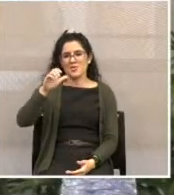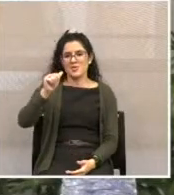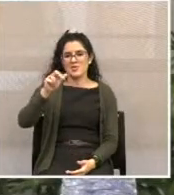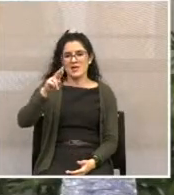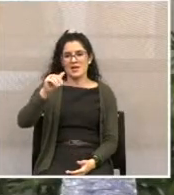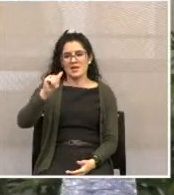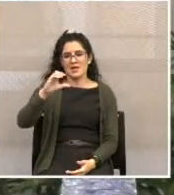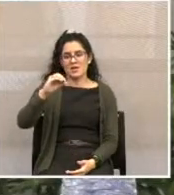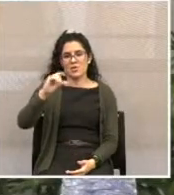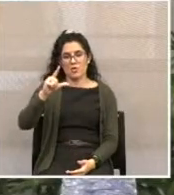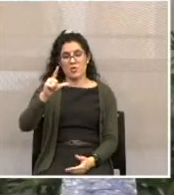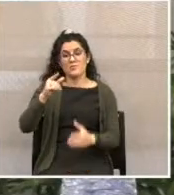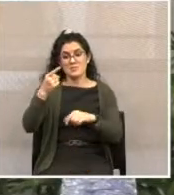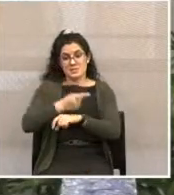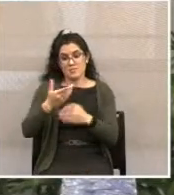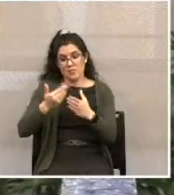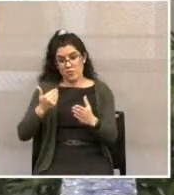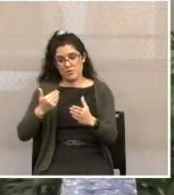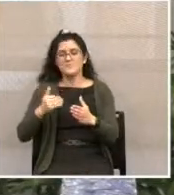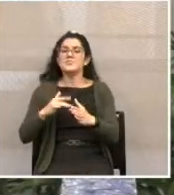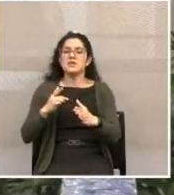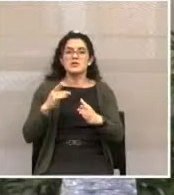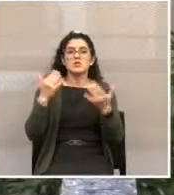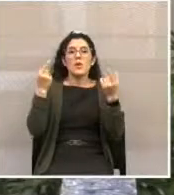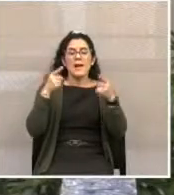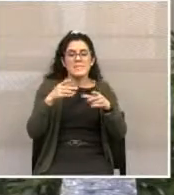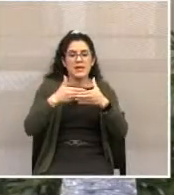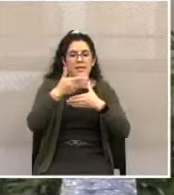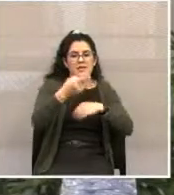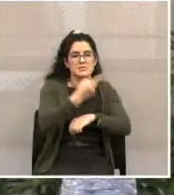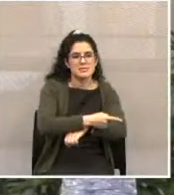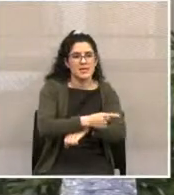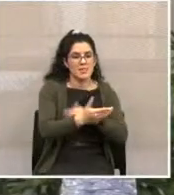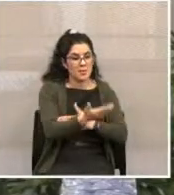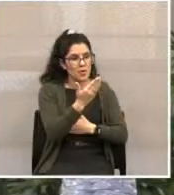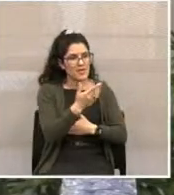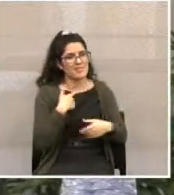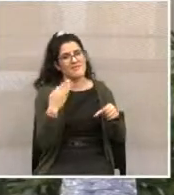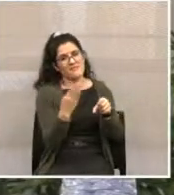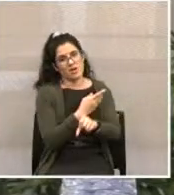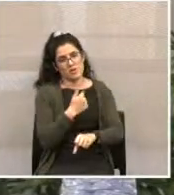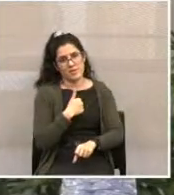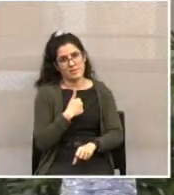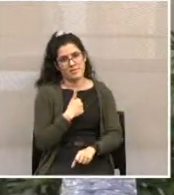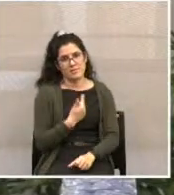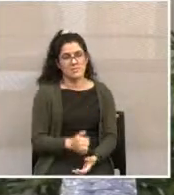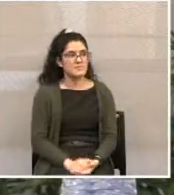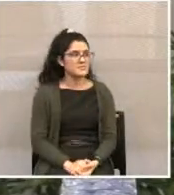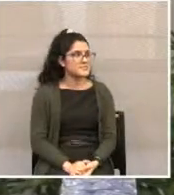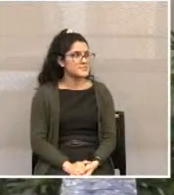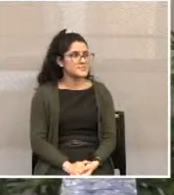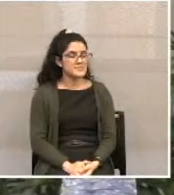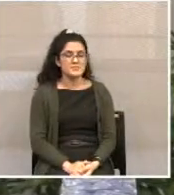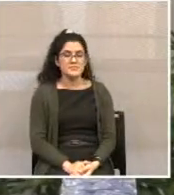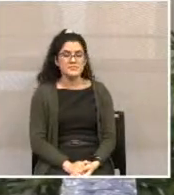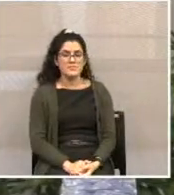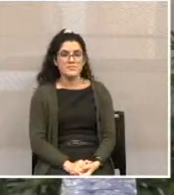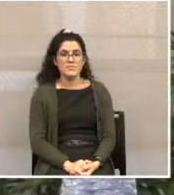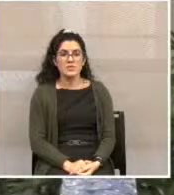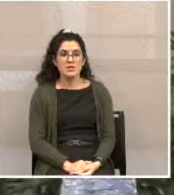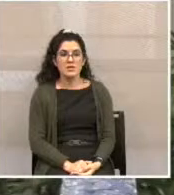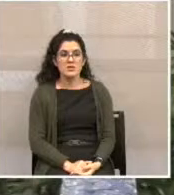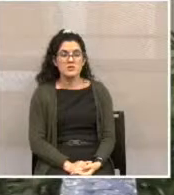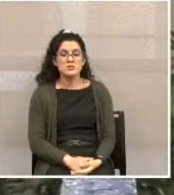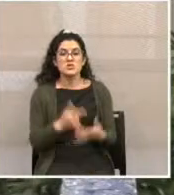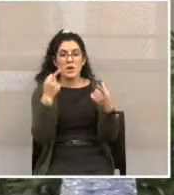before. The next day, I'm let go in the morning. That same night, Mr. Basayo goes to